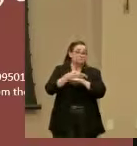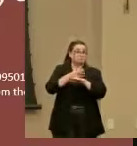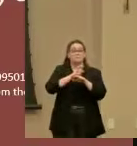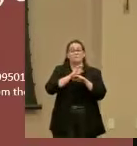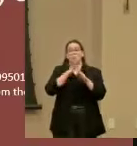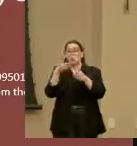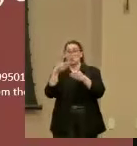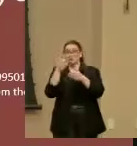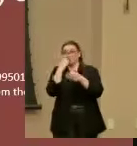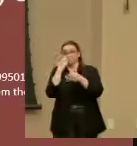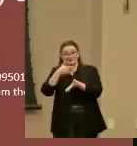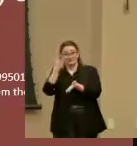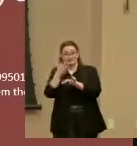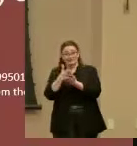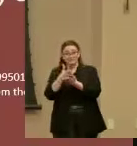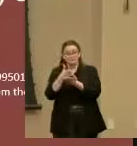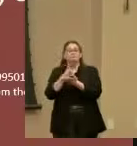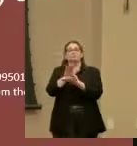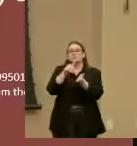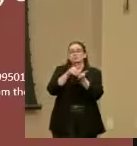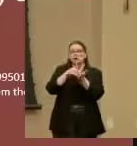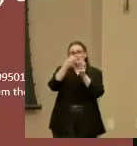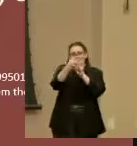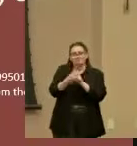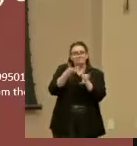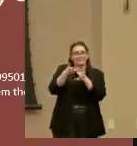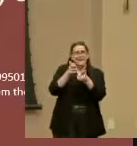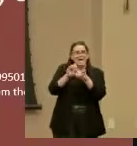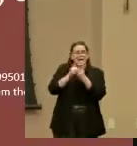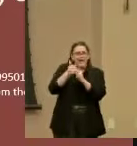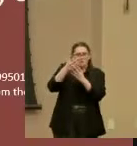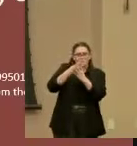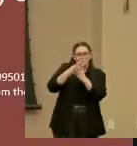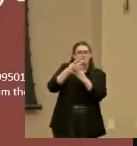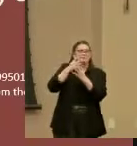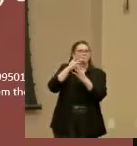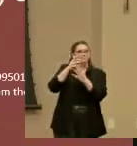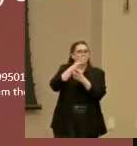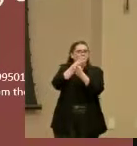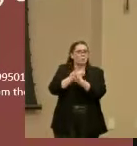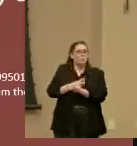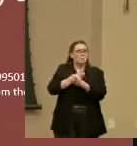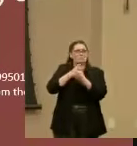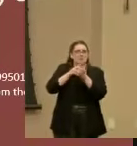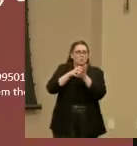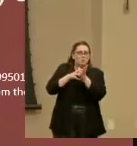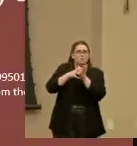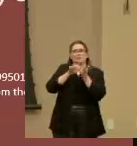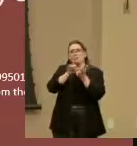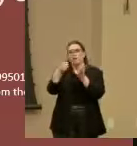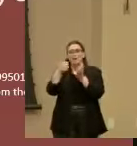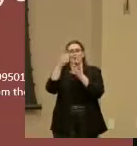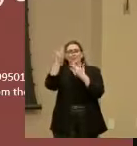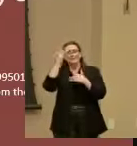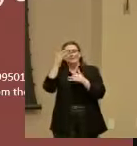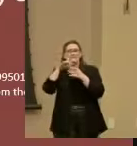with your physician about, how do we actually screen potentially more quickly for osteoporosis, any cardiovascular